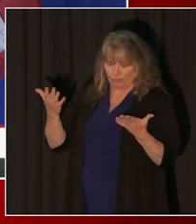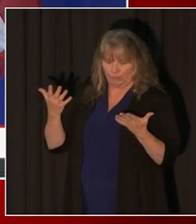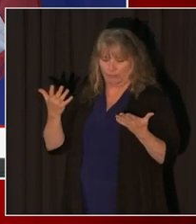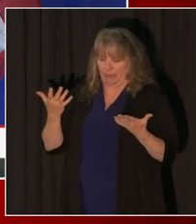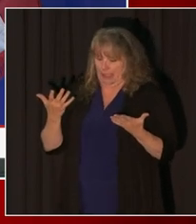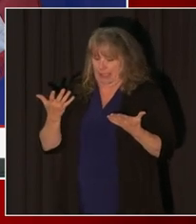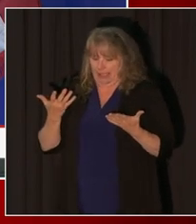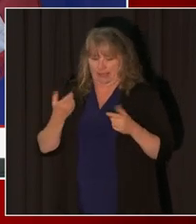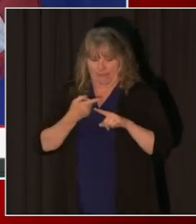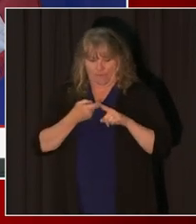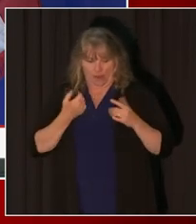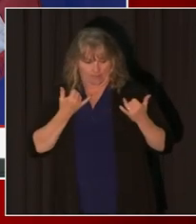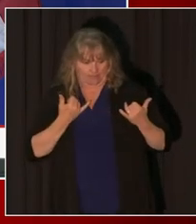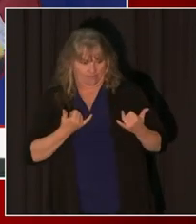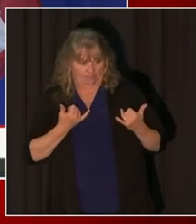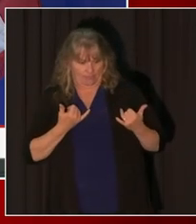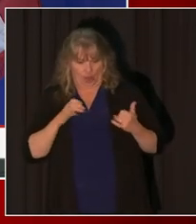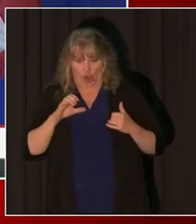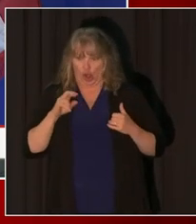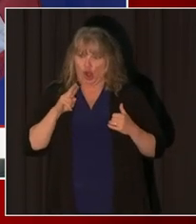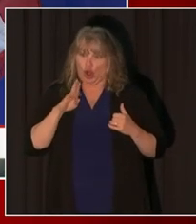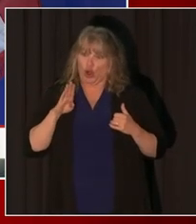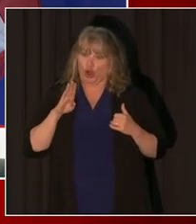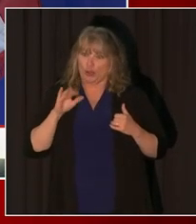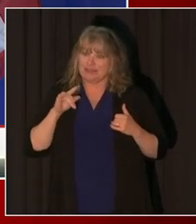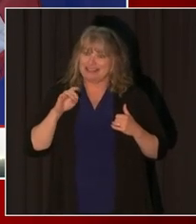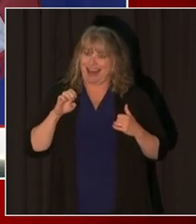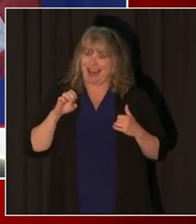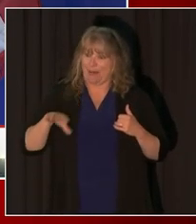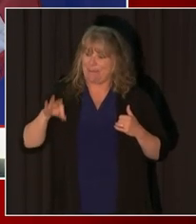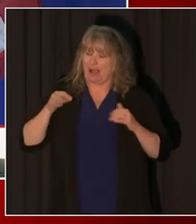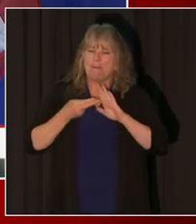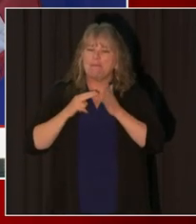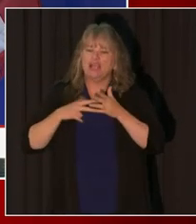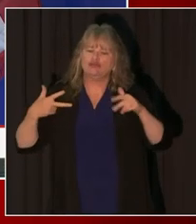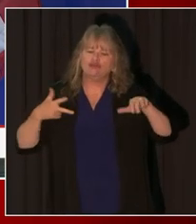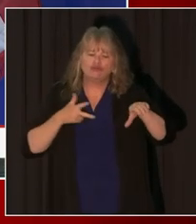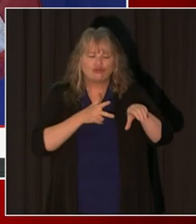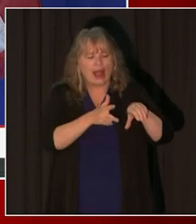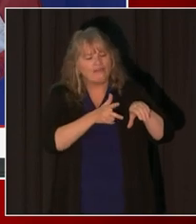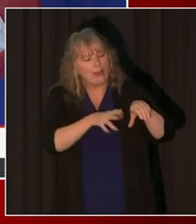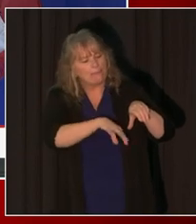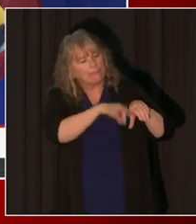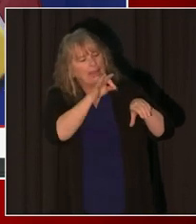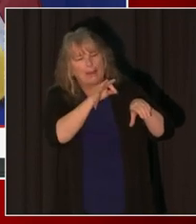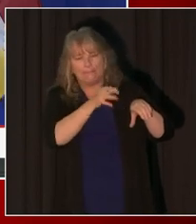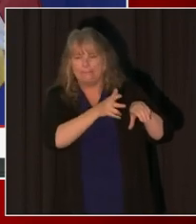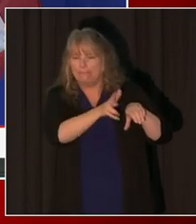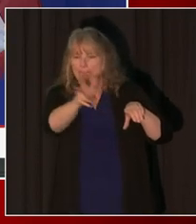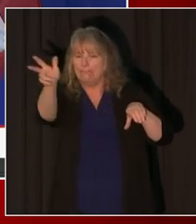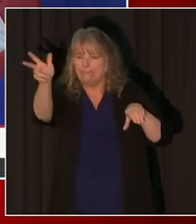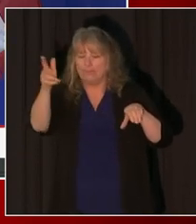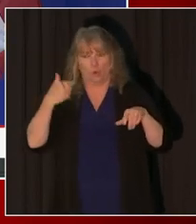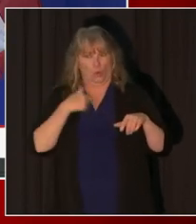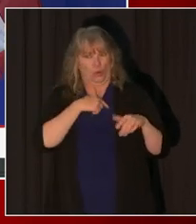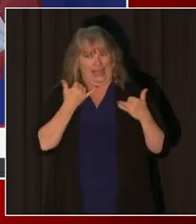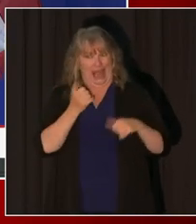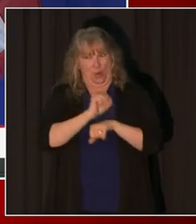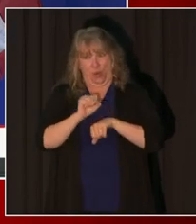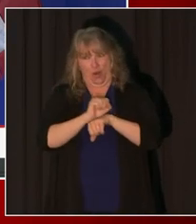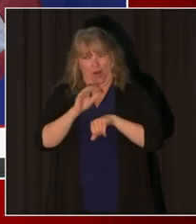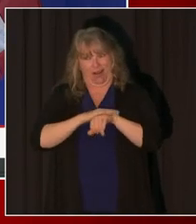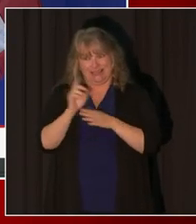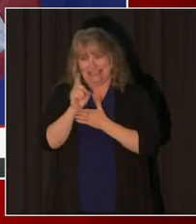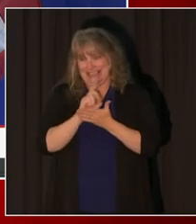from this curbside pickup, and we are designing it very quickly. That's why I don't have all